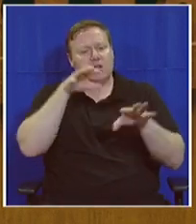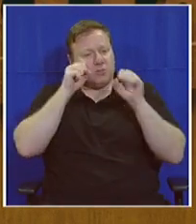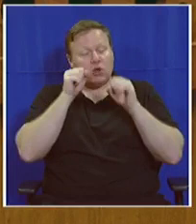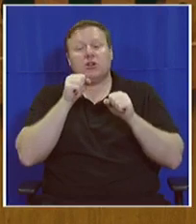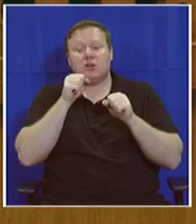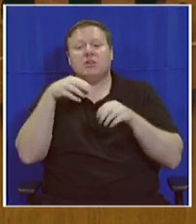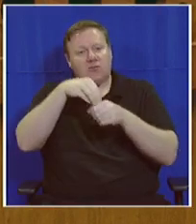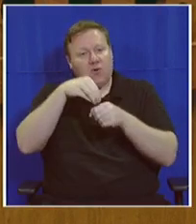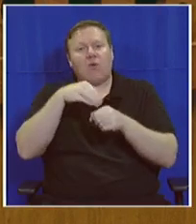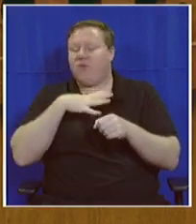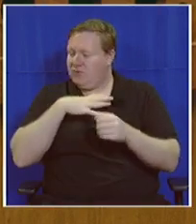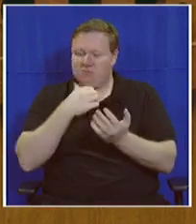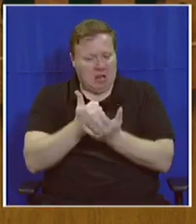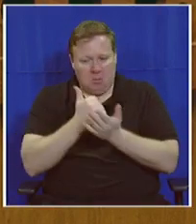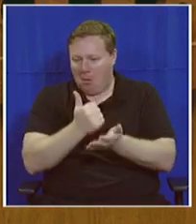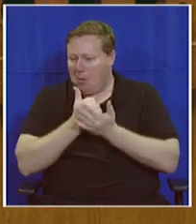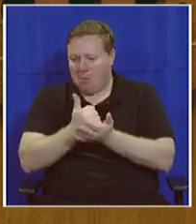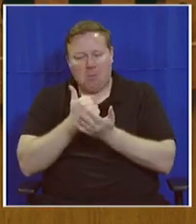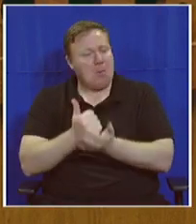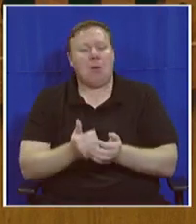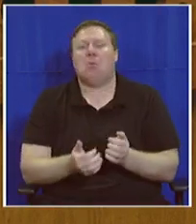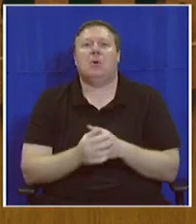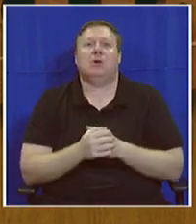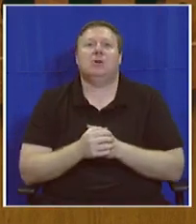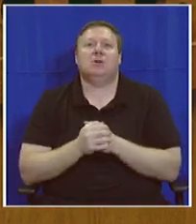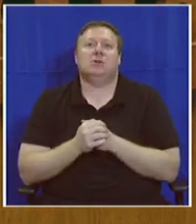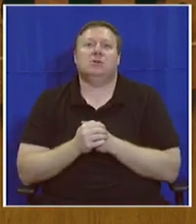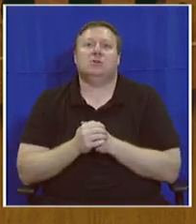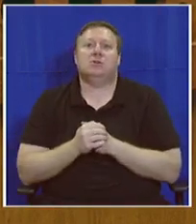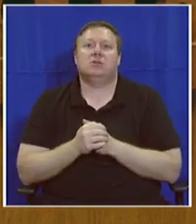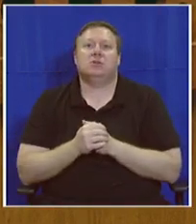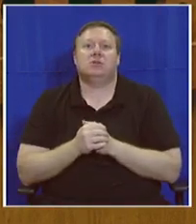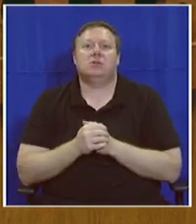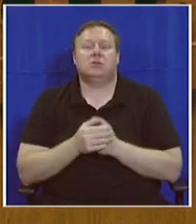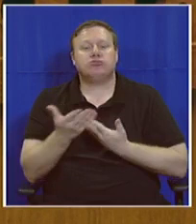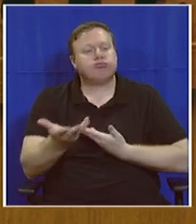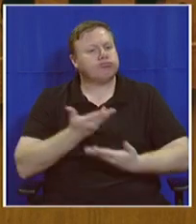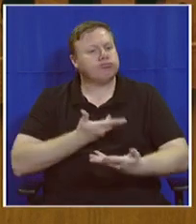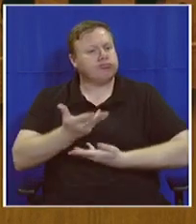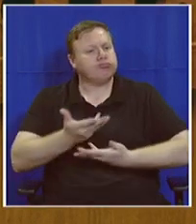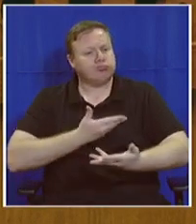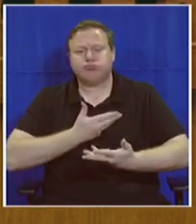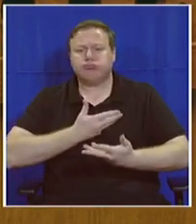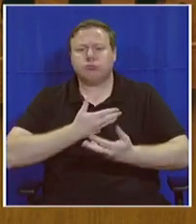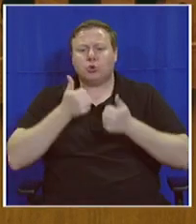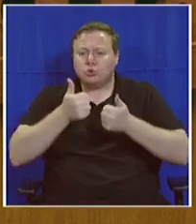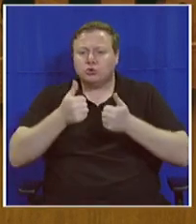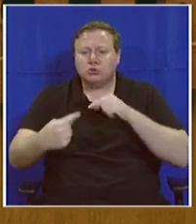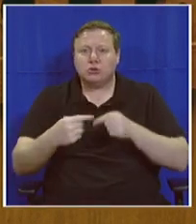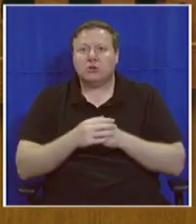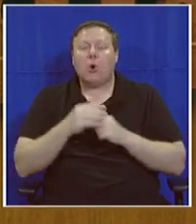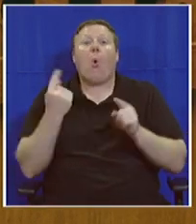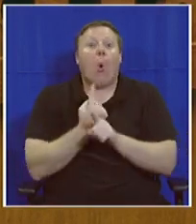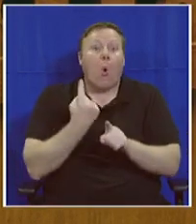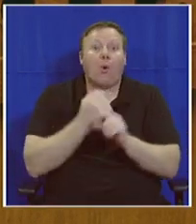unique insight into the challenges the sector faced. Our interactions were robust, and we didn't always